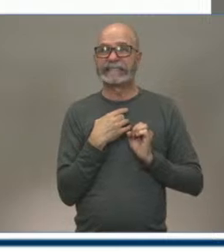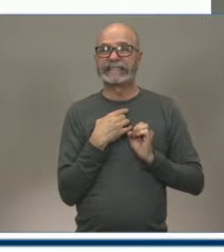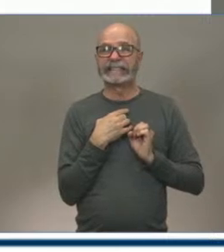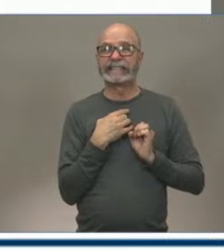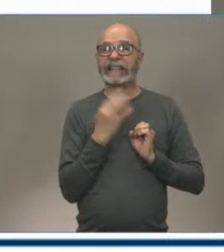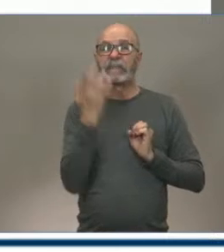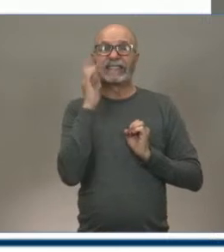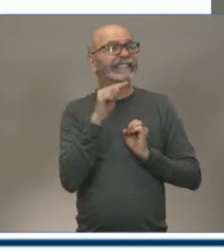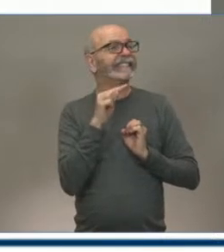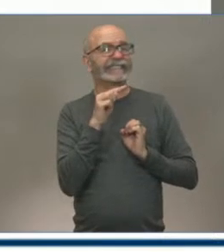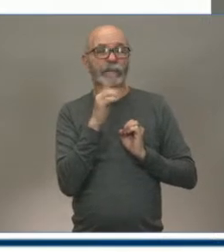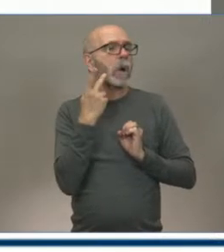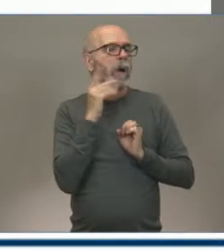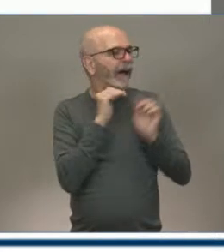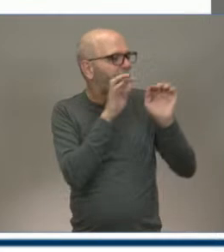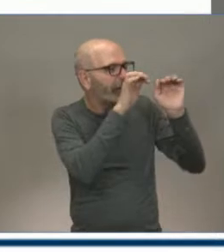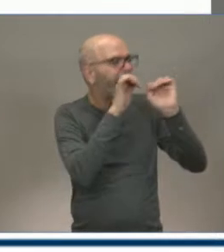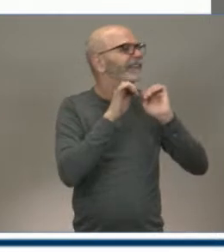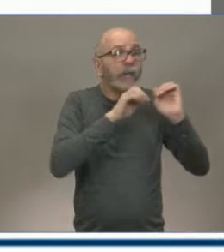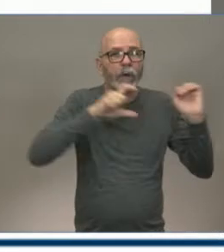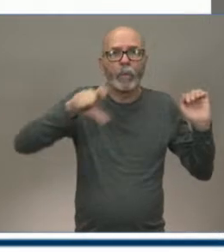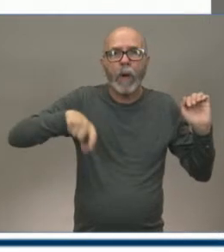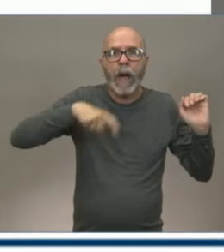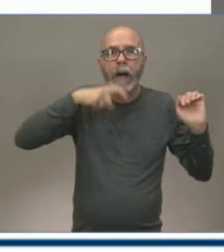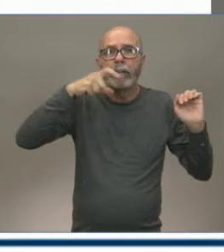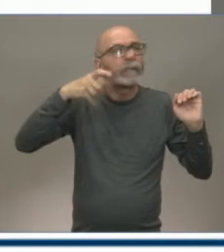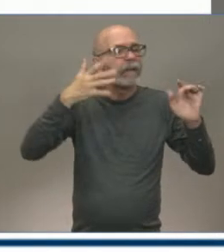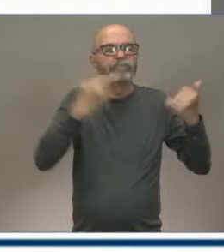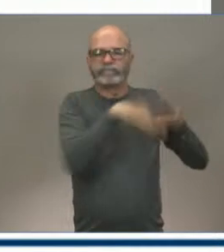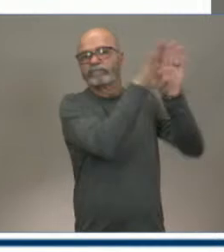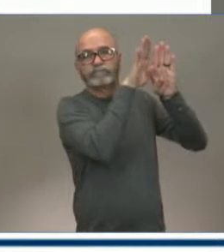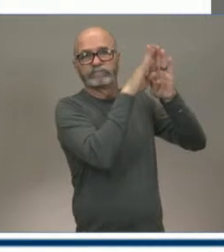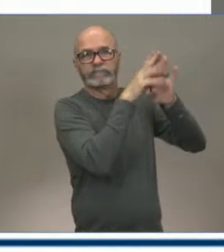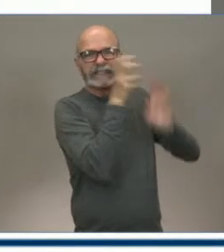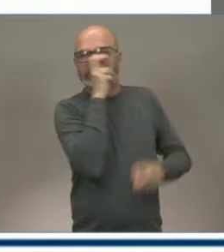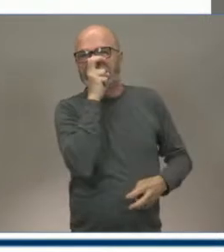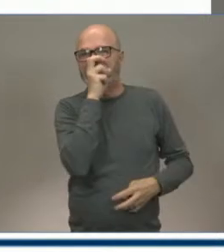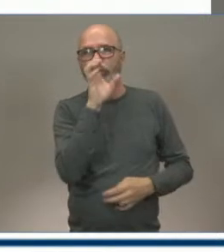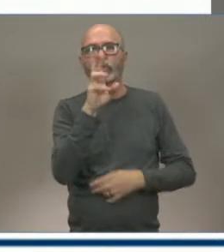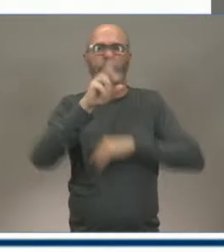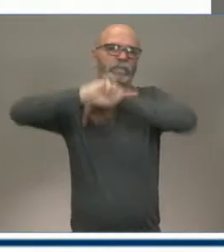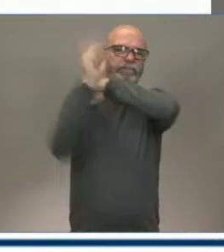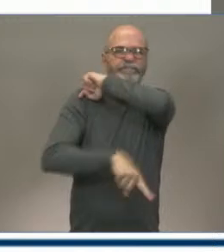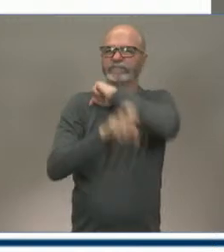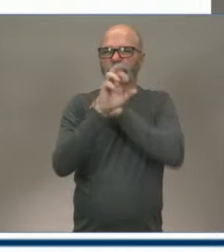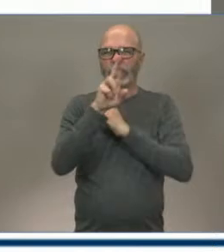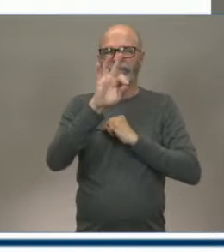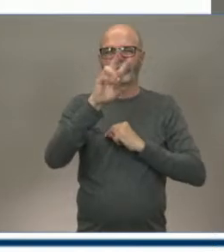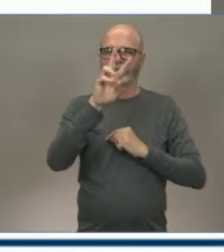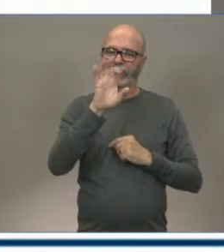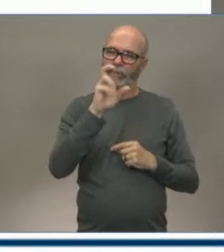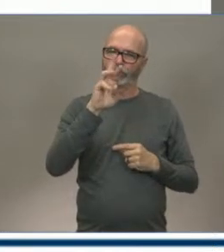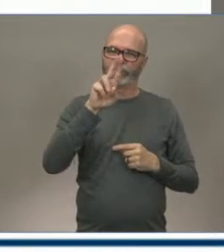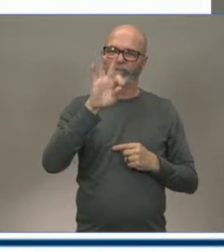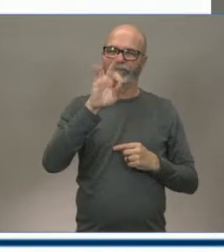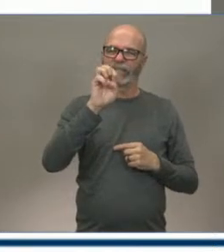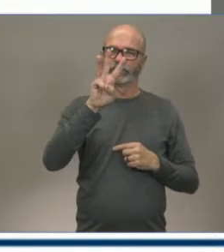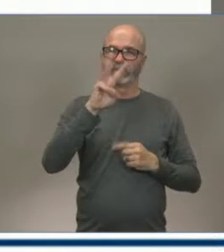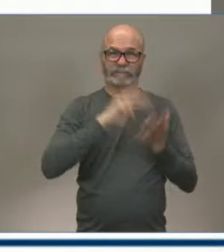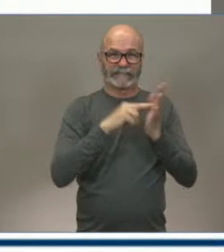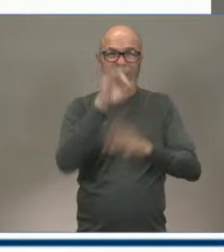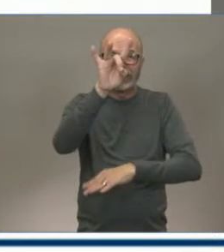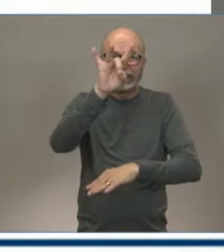strict curfew in place for everyone across most of the province. People have been ordered to stay home from 8 p.m. to 5